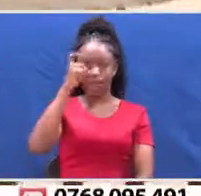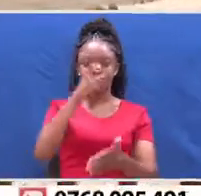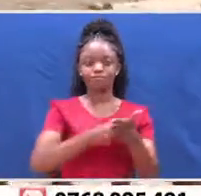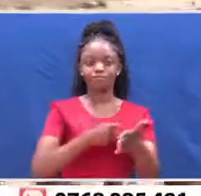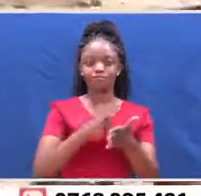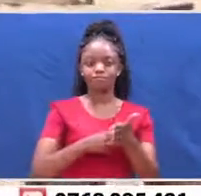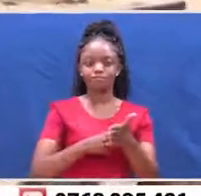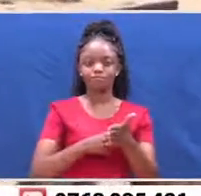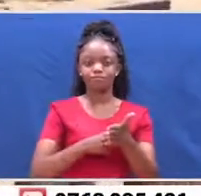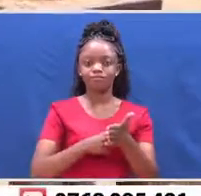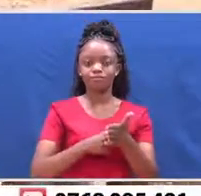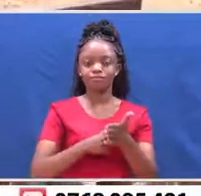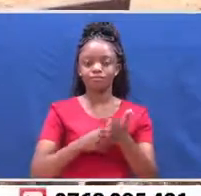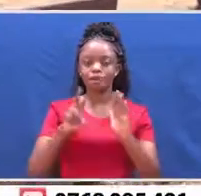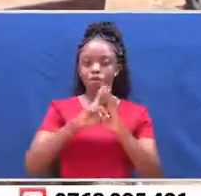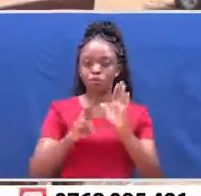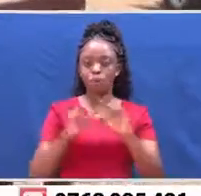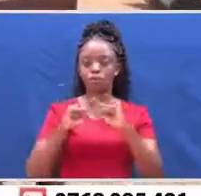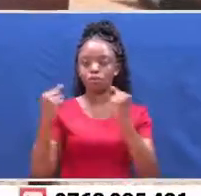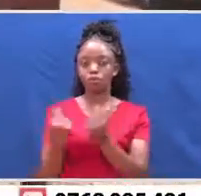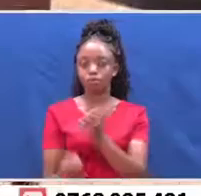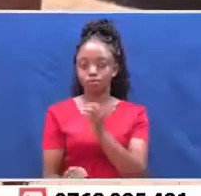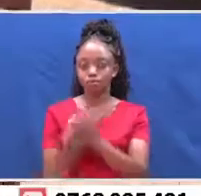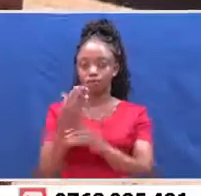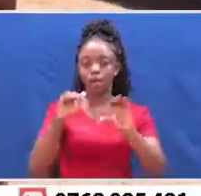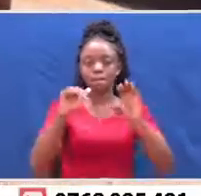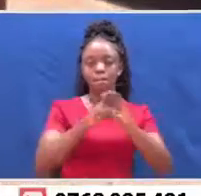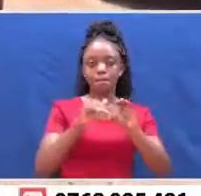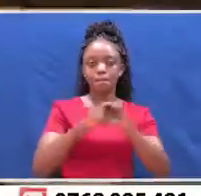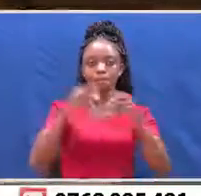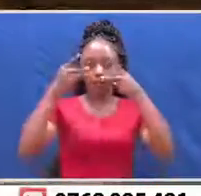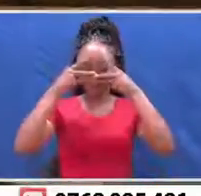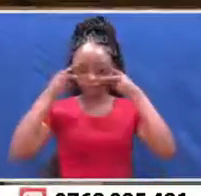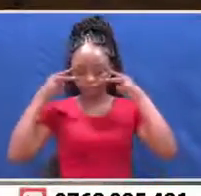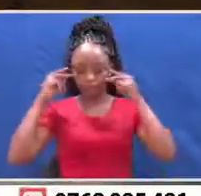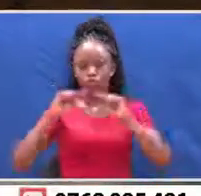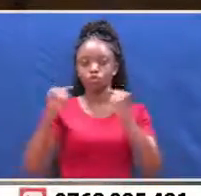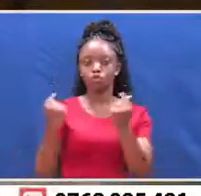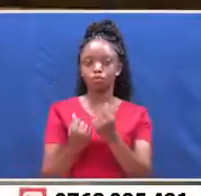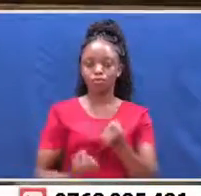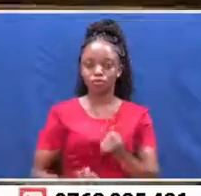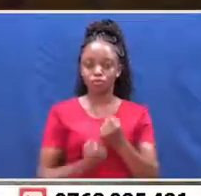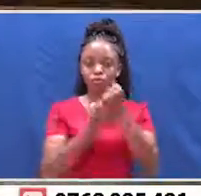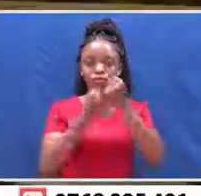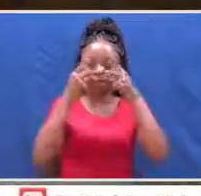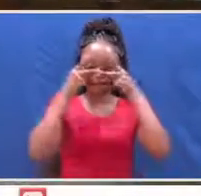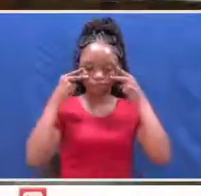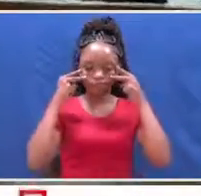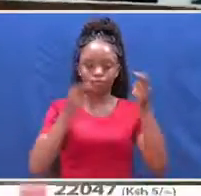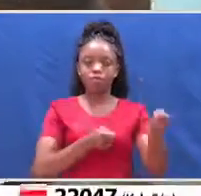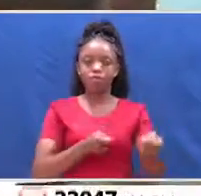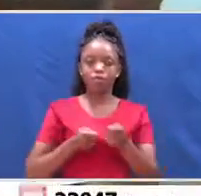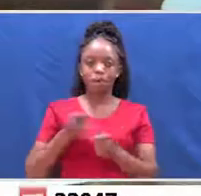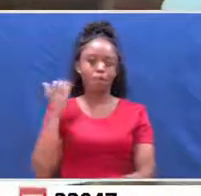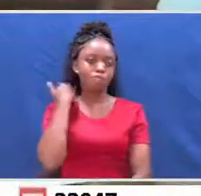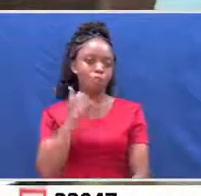of an irregular armed group, membership of a terrorist group, financing terrorism, murder, abduction, armed